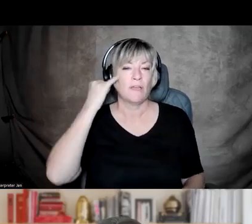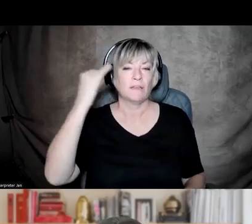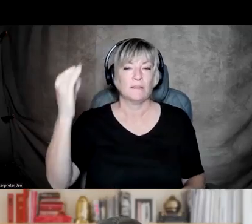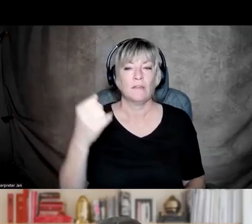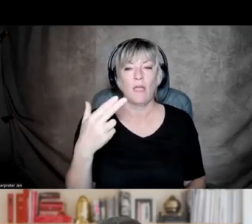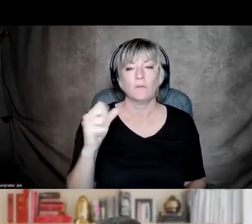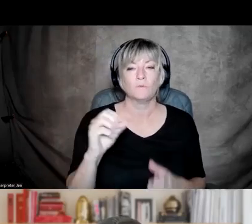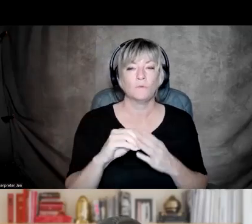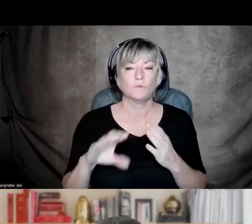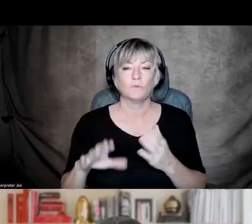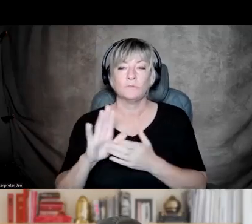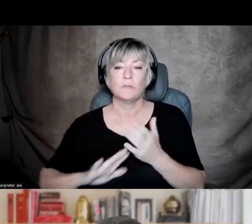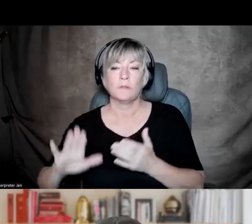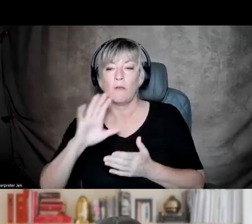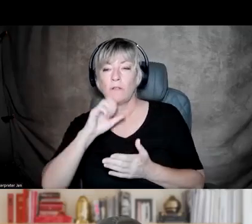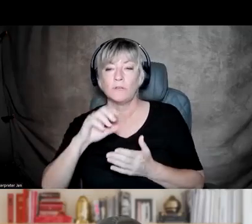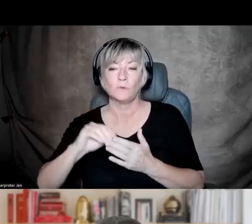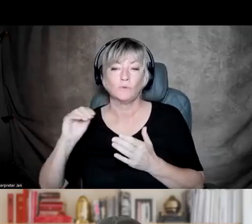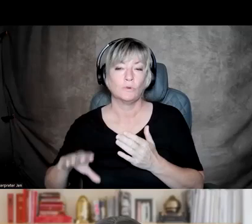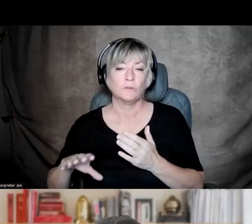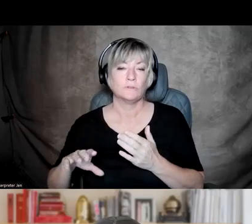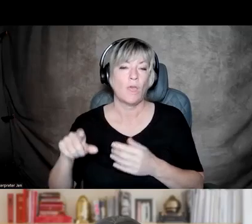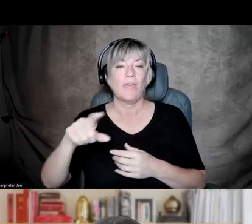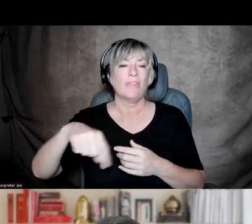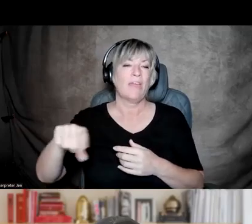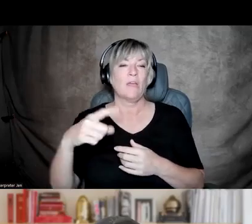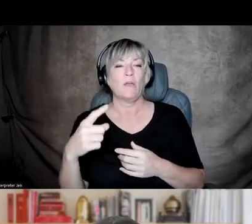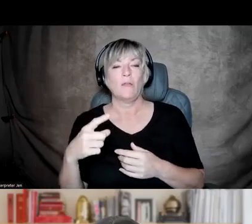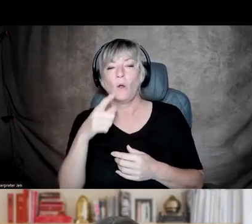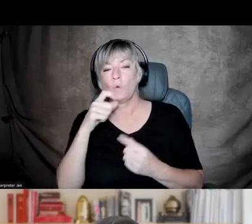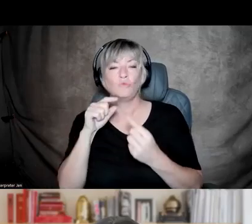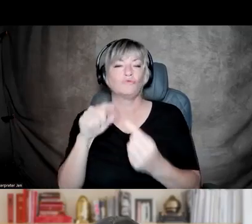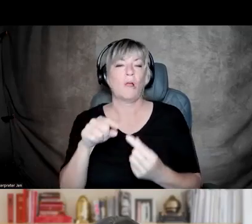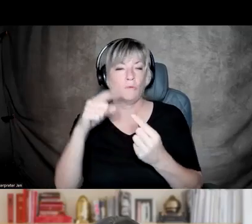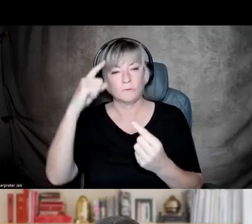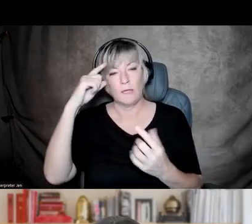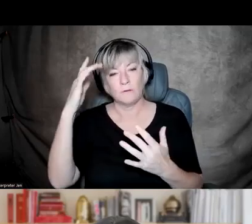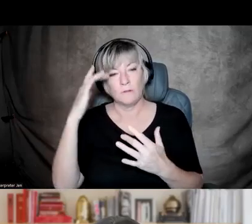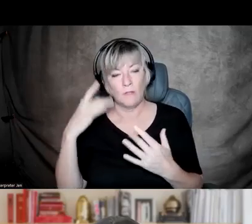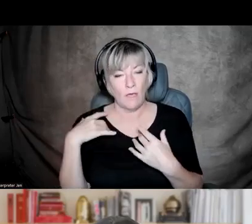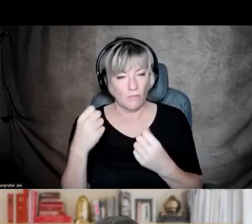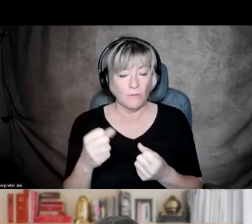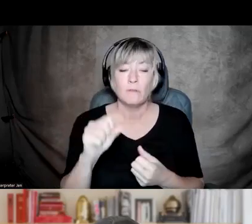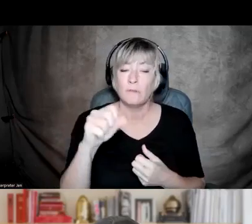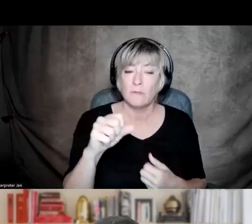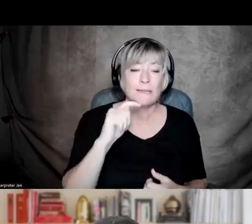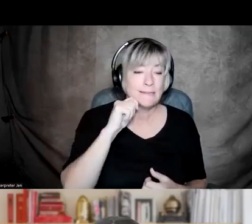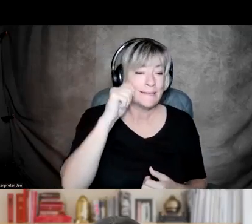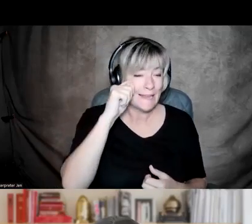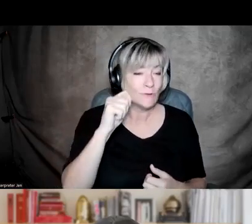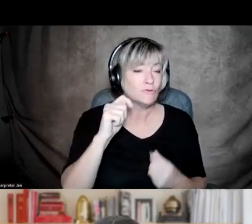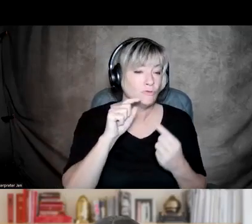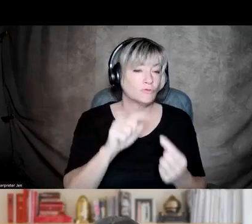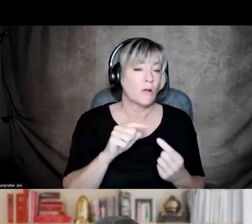school students and college age students are like the ones struggling with mental health. And while yes, like teenagers are struggling with their mental